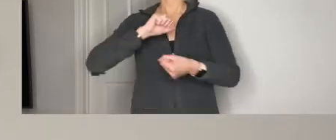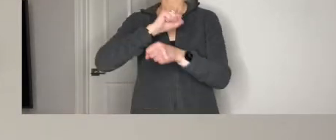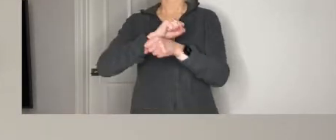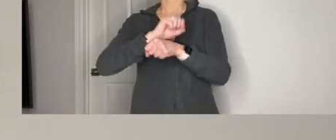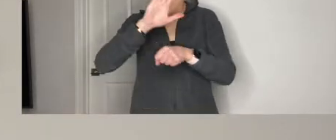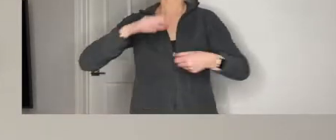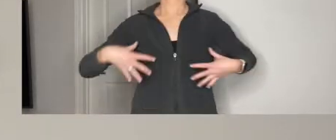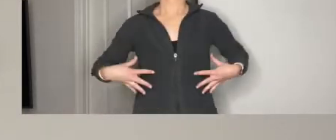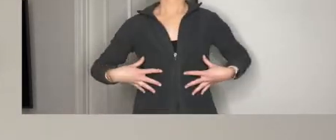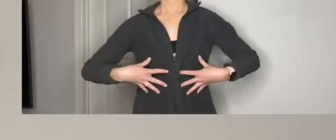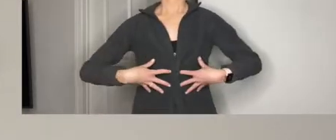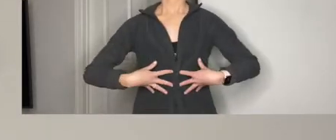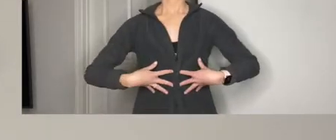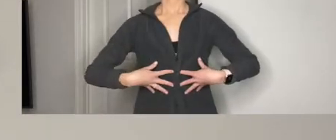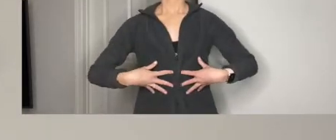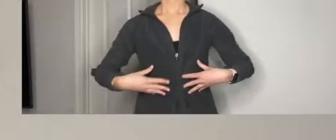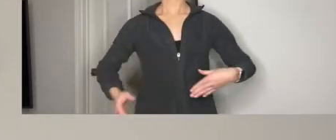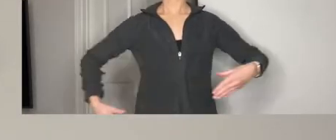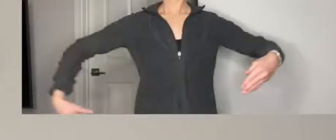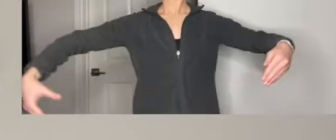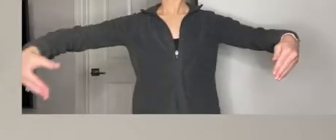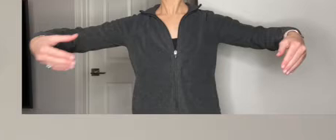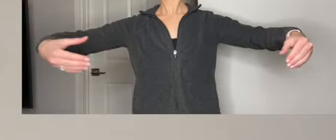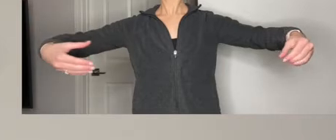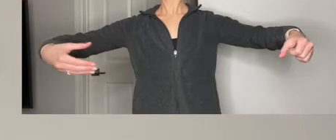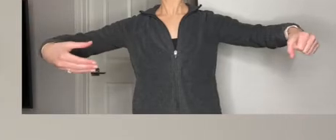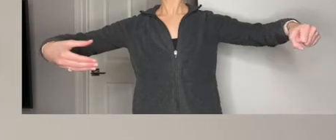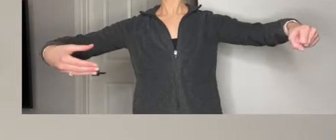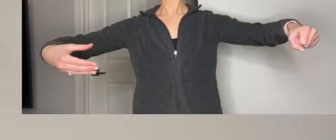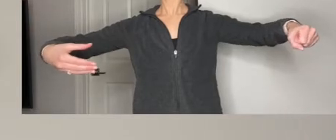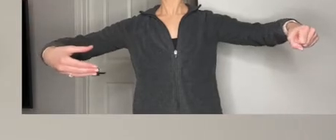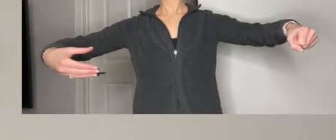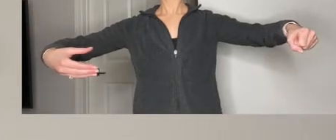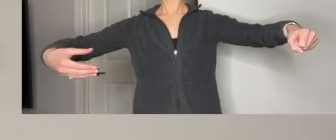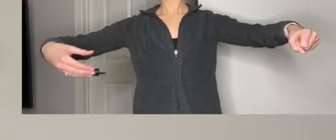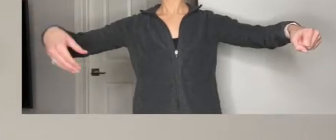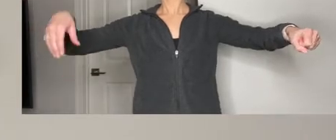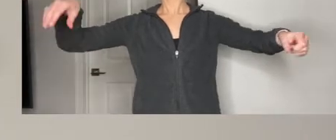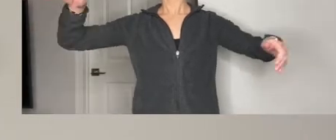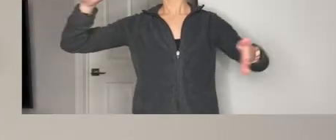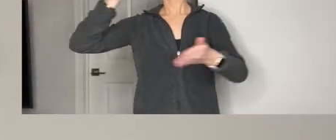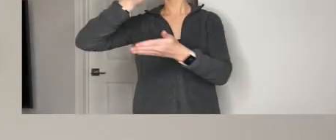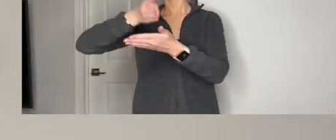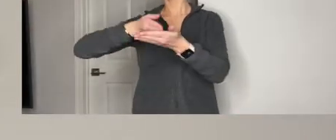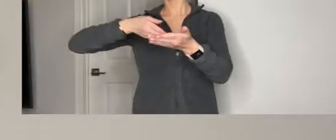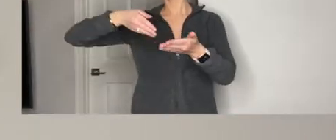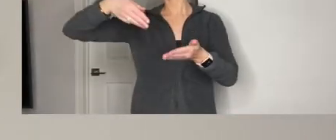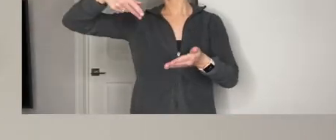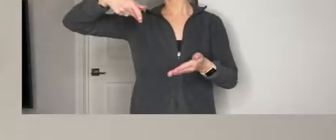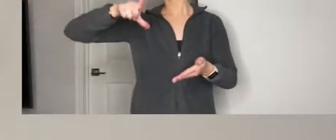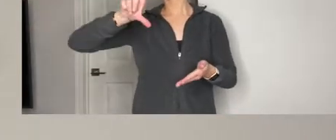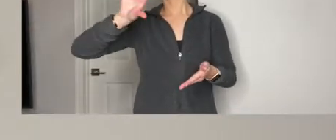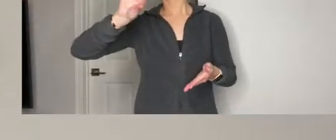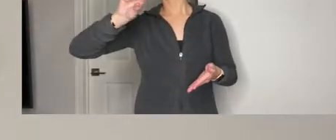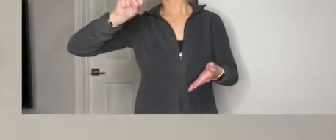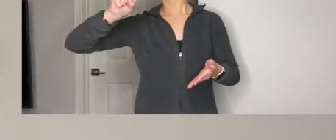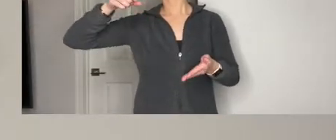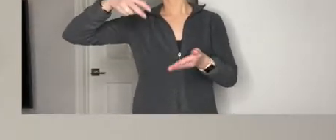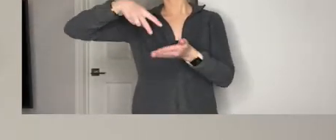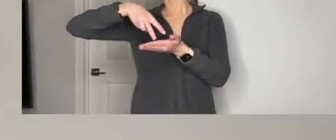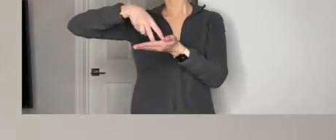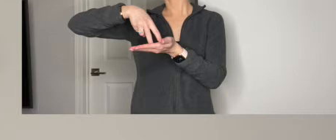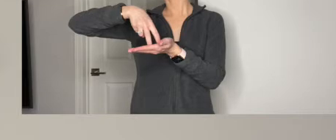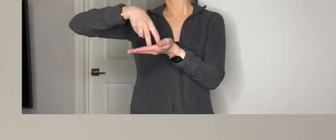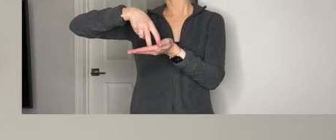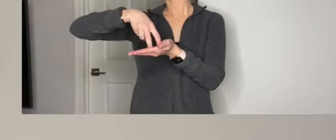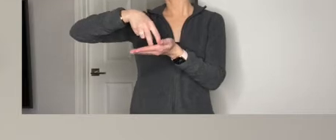ab muscles. Right arm is rounded in second position. Go ahead and demi. Half